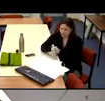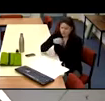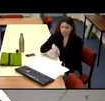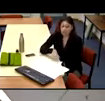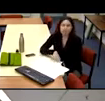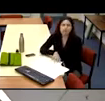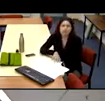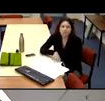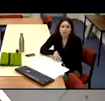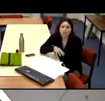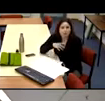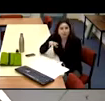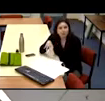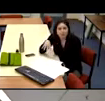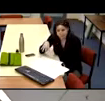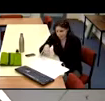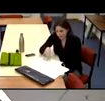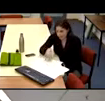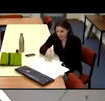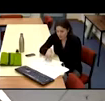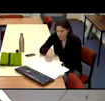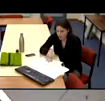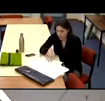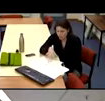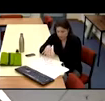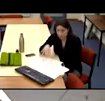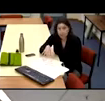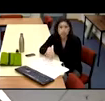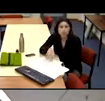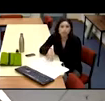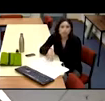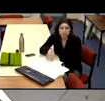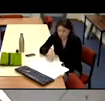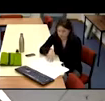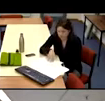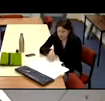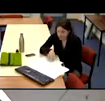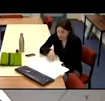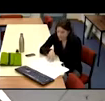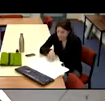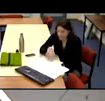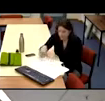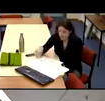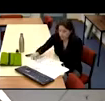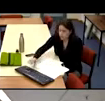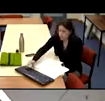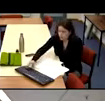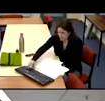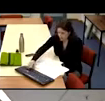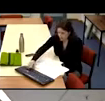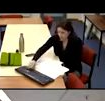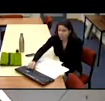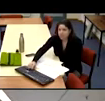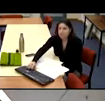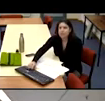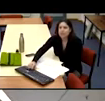commentators, journalists and members of the public who were interviewed for some of the news articles that I analysed, describe refugees caught